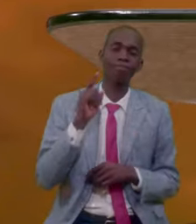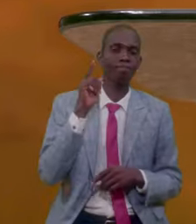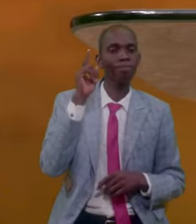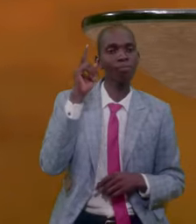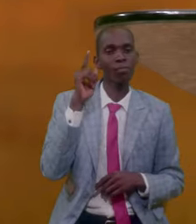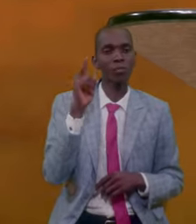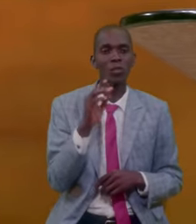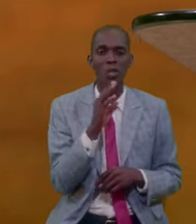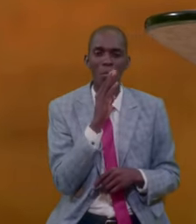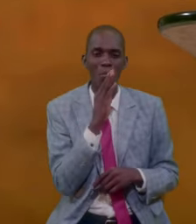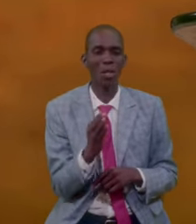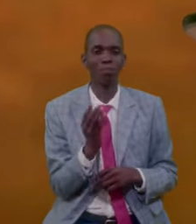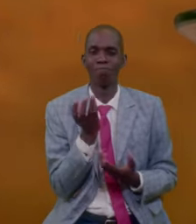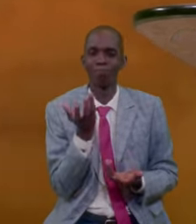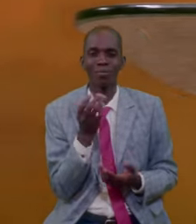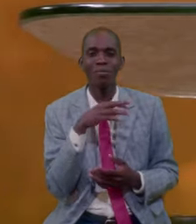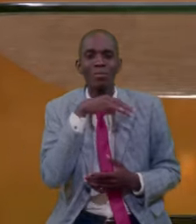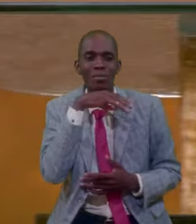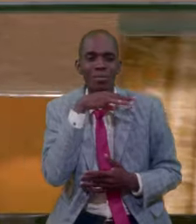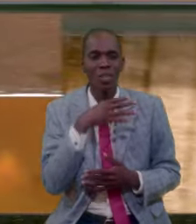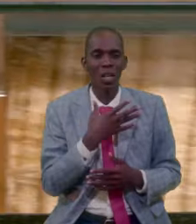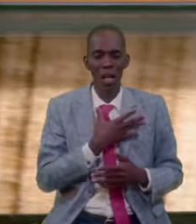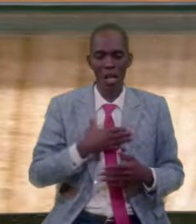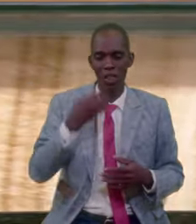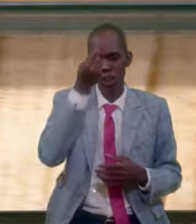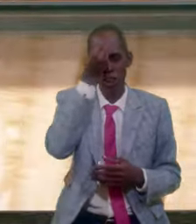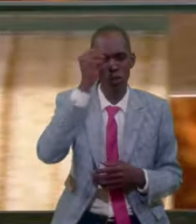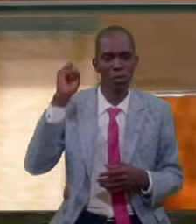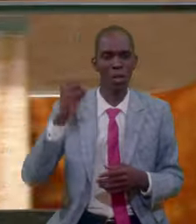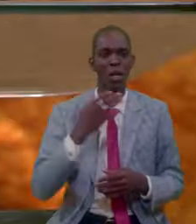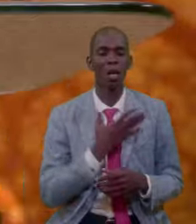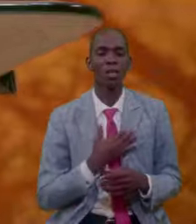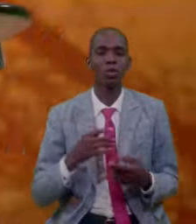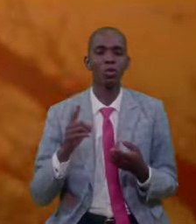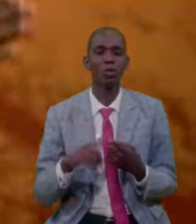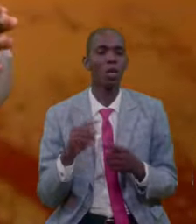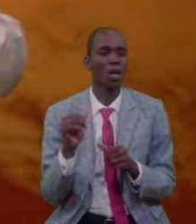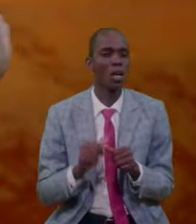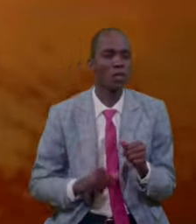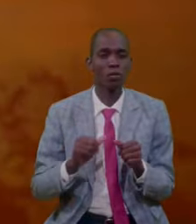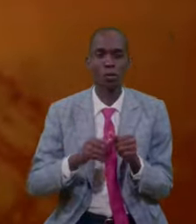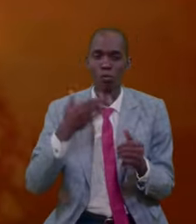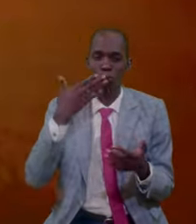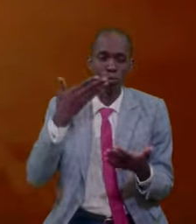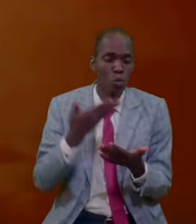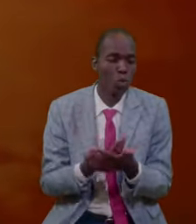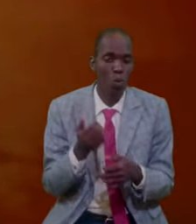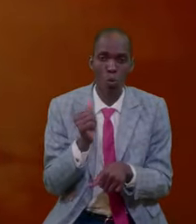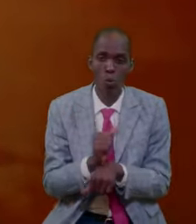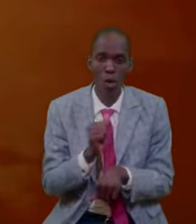abominable and disobedient and unto every good